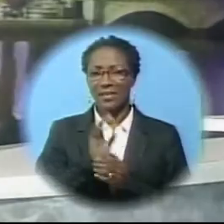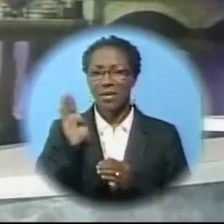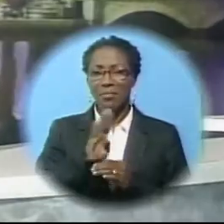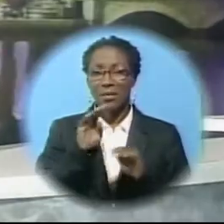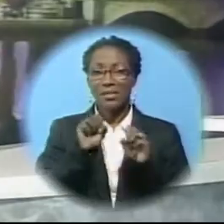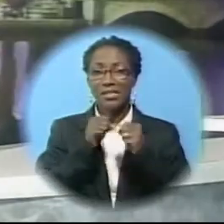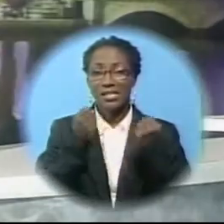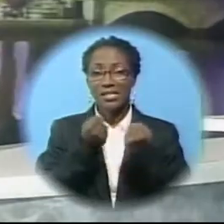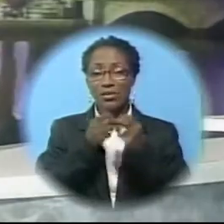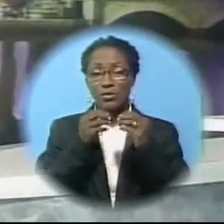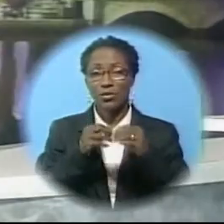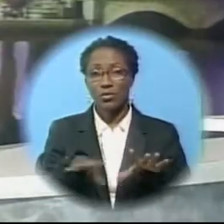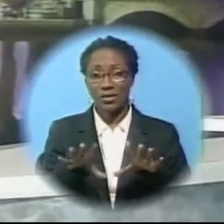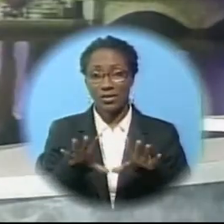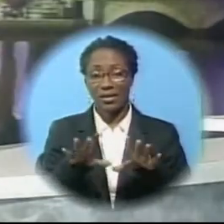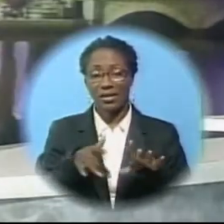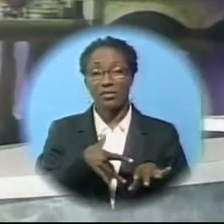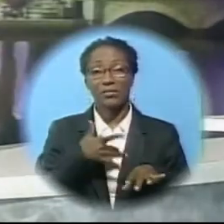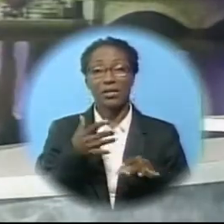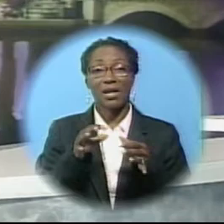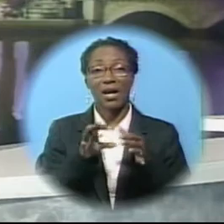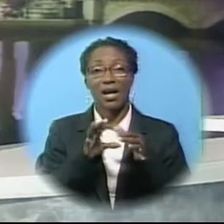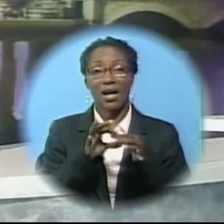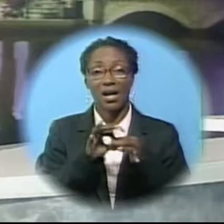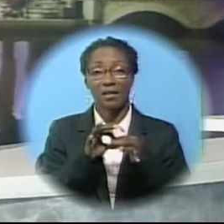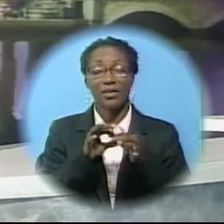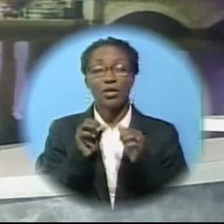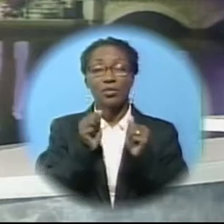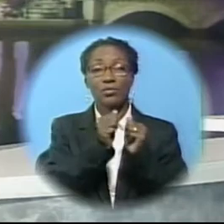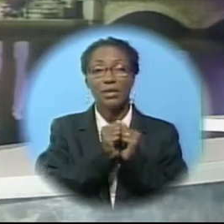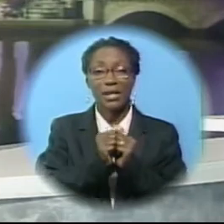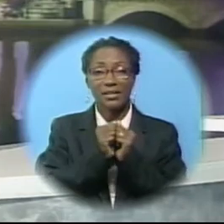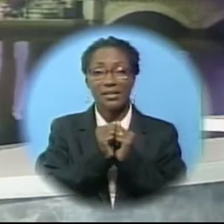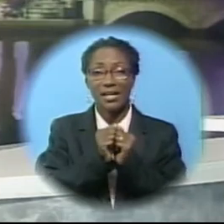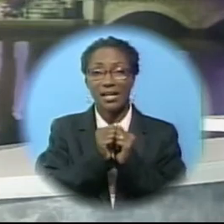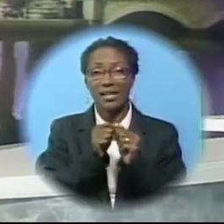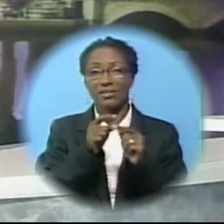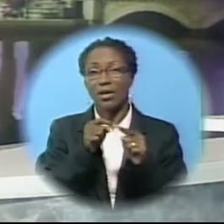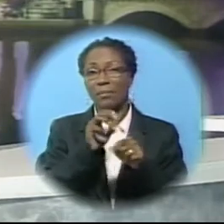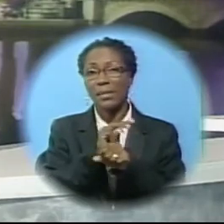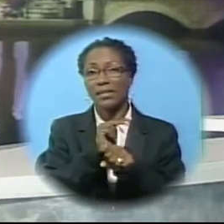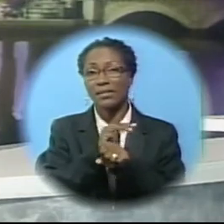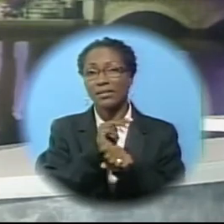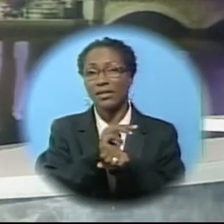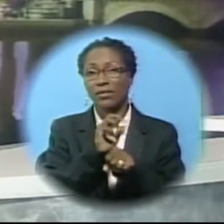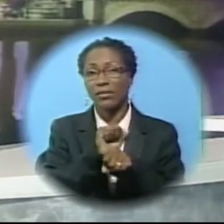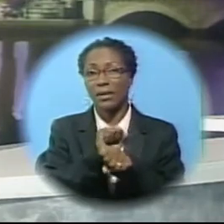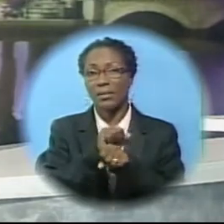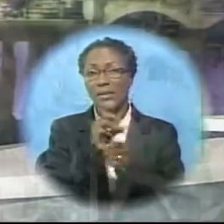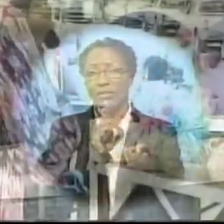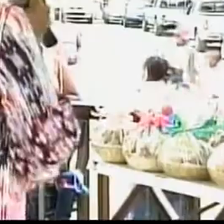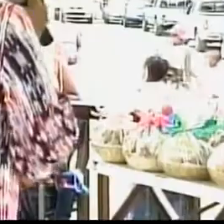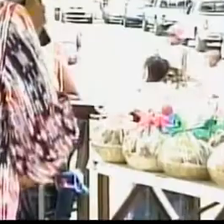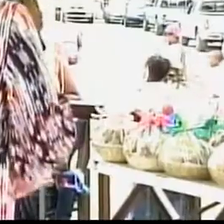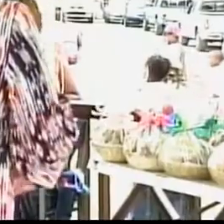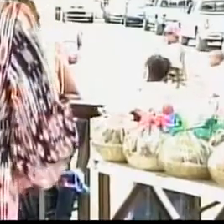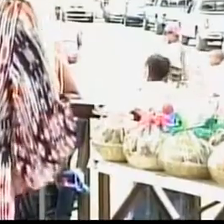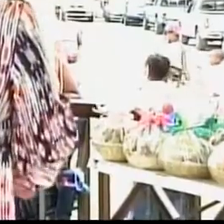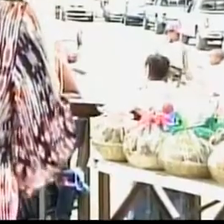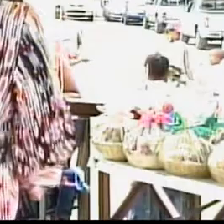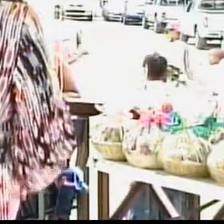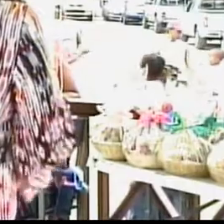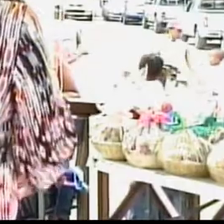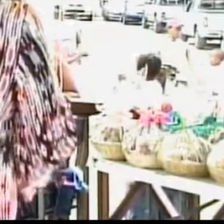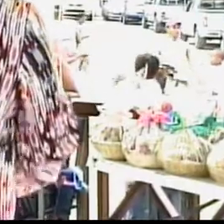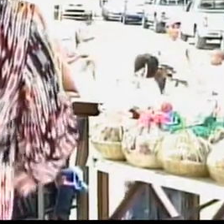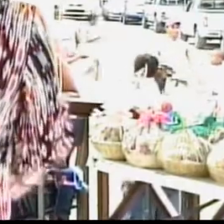The Barbadian society is losing its sense of togetherness. It comes from Minister of Labour, Dr. Esther Bayer-Suku, who was speaking